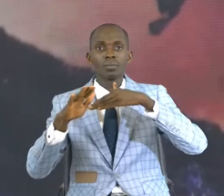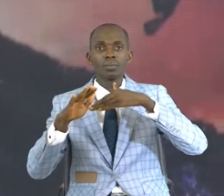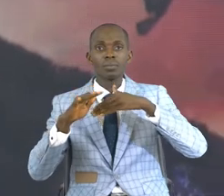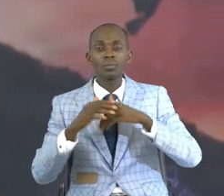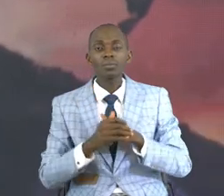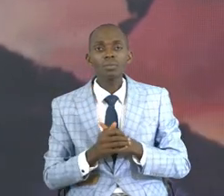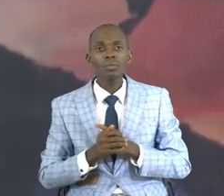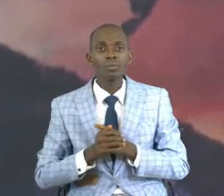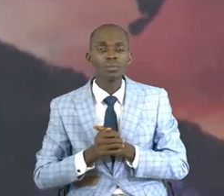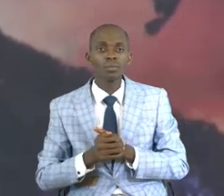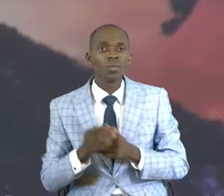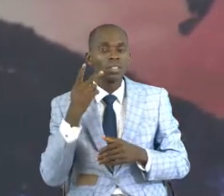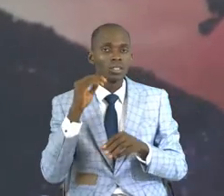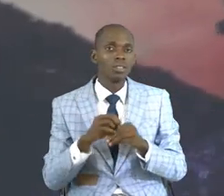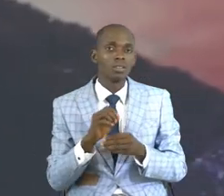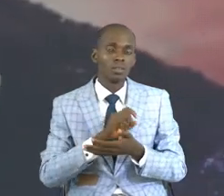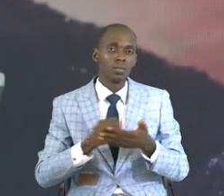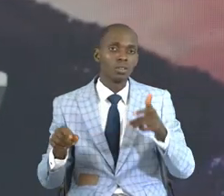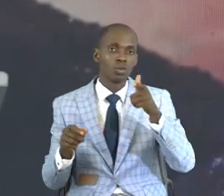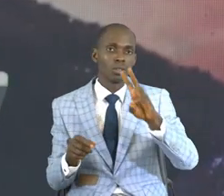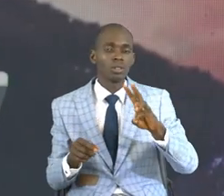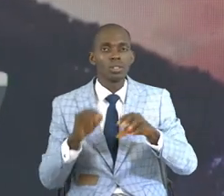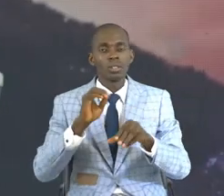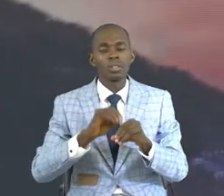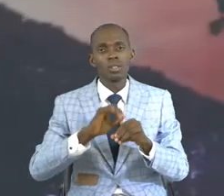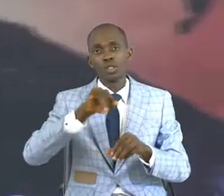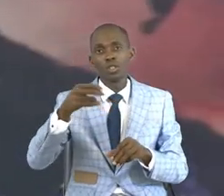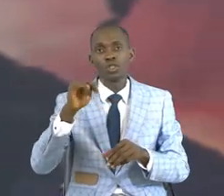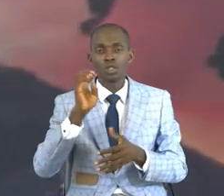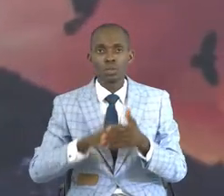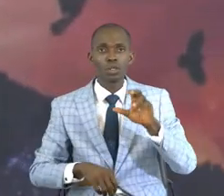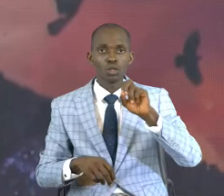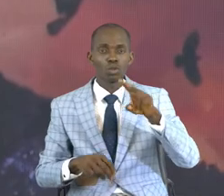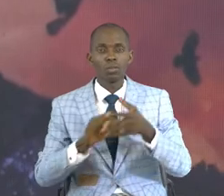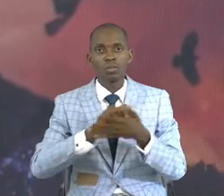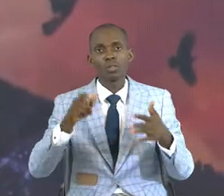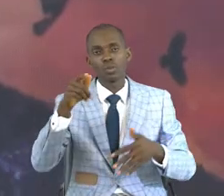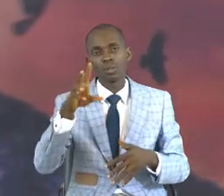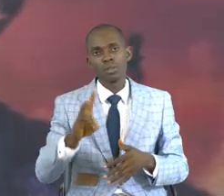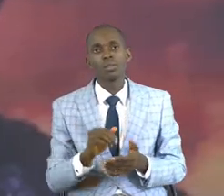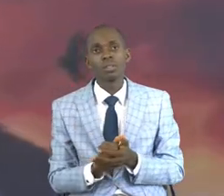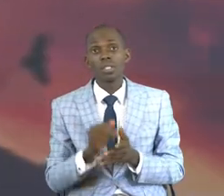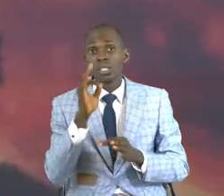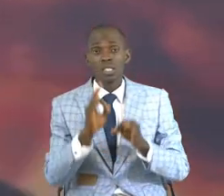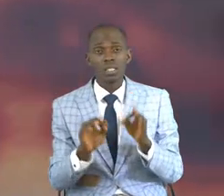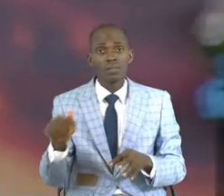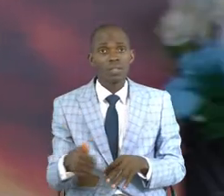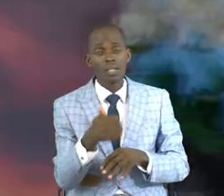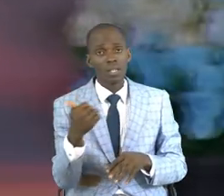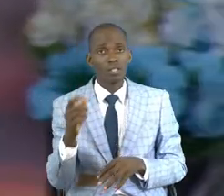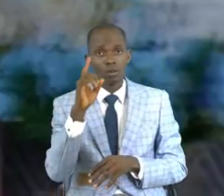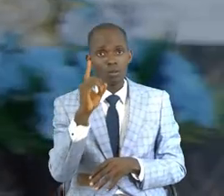verse 26. We're looking at John chapter 12, verse 26. If any man serve